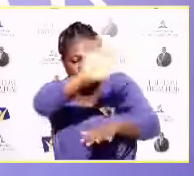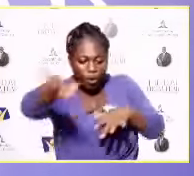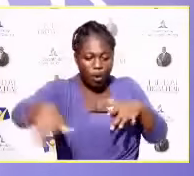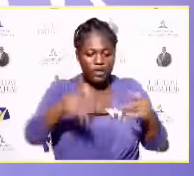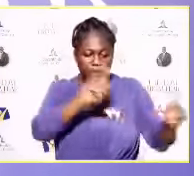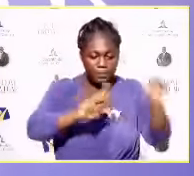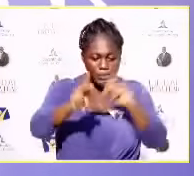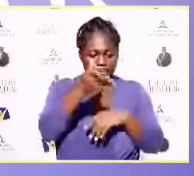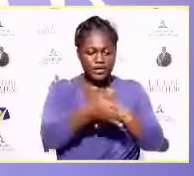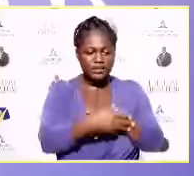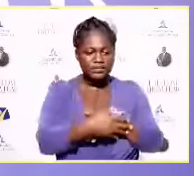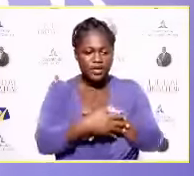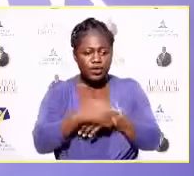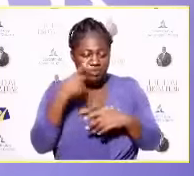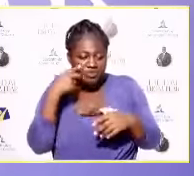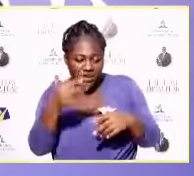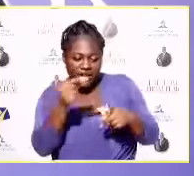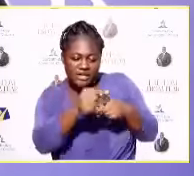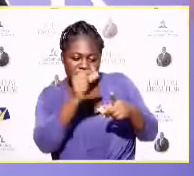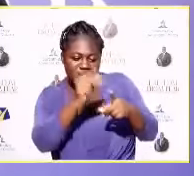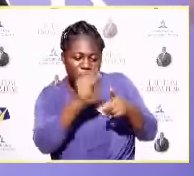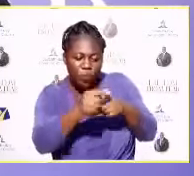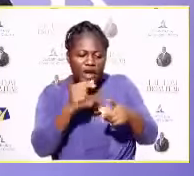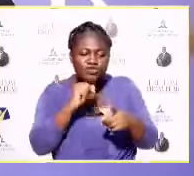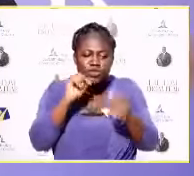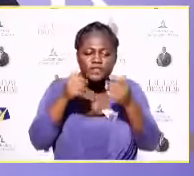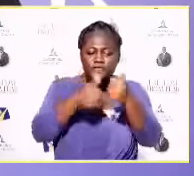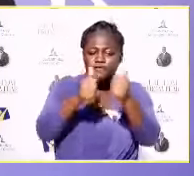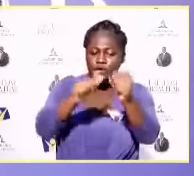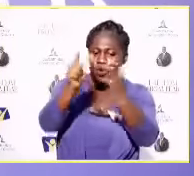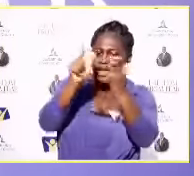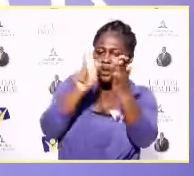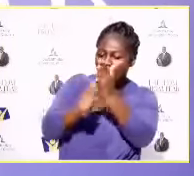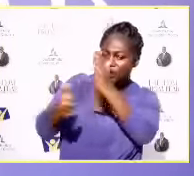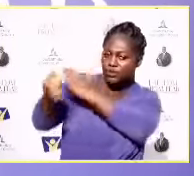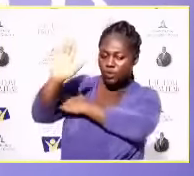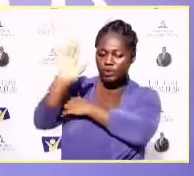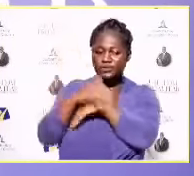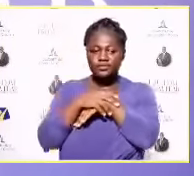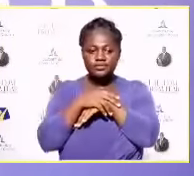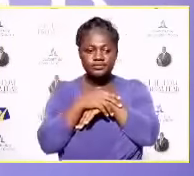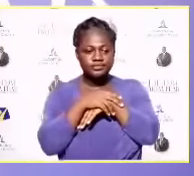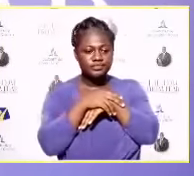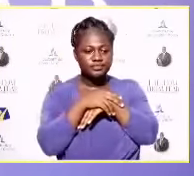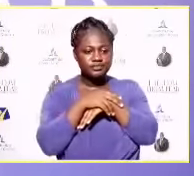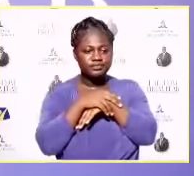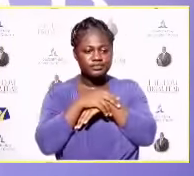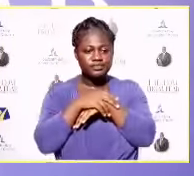take away the word ungodly, give me another word,